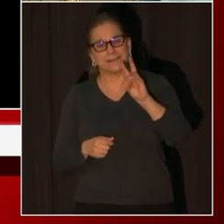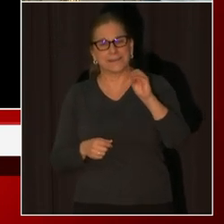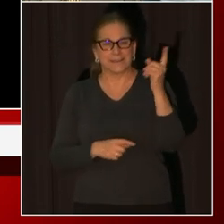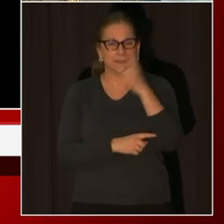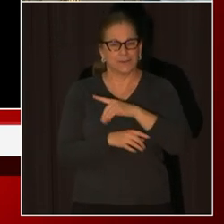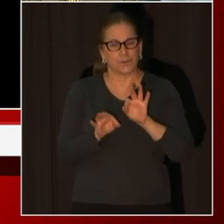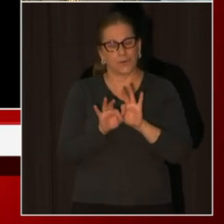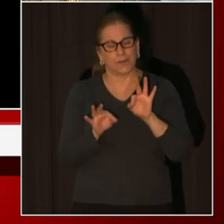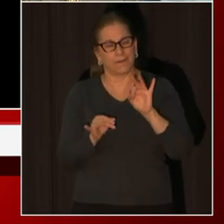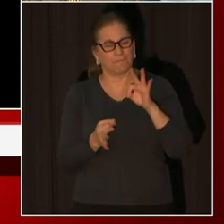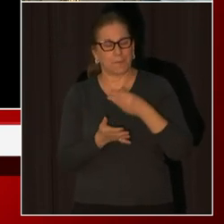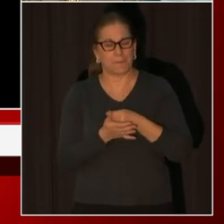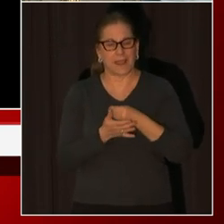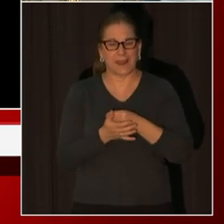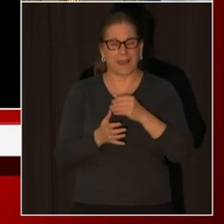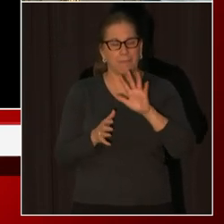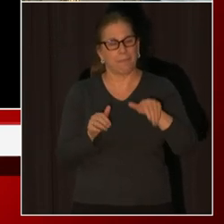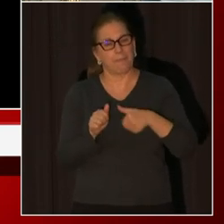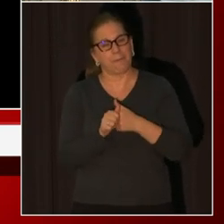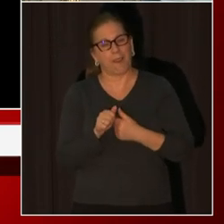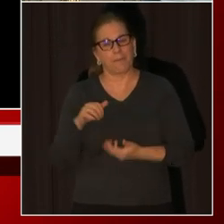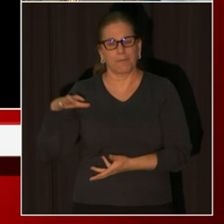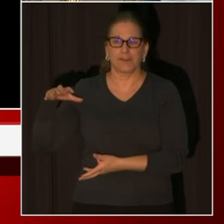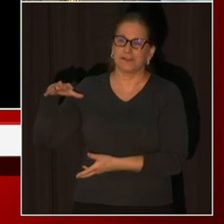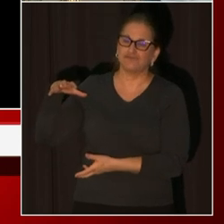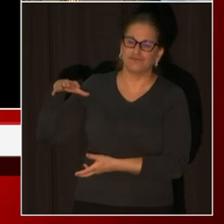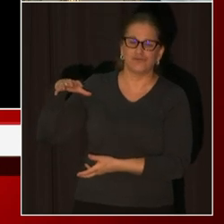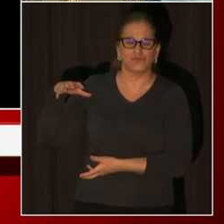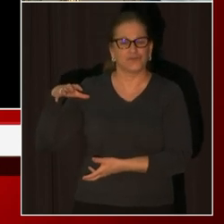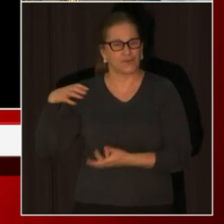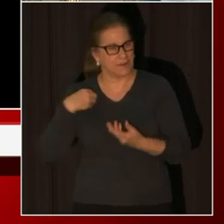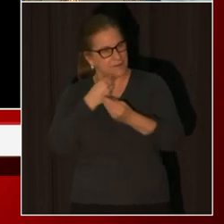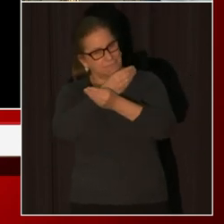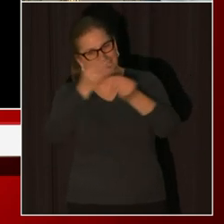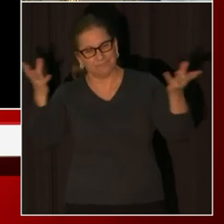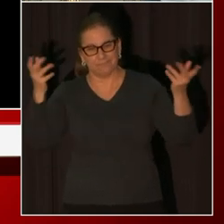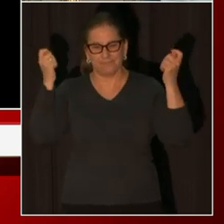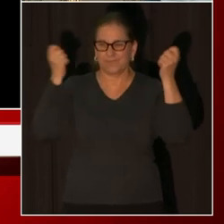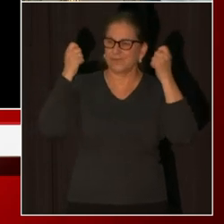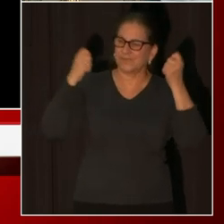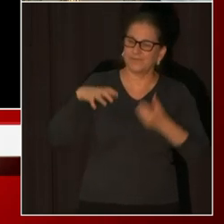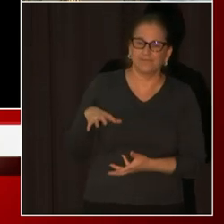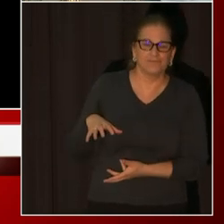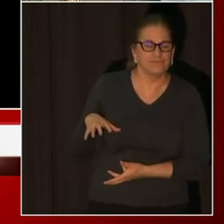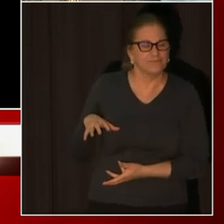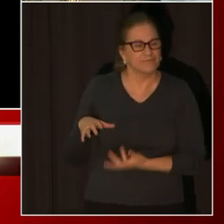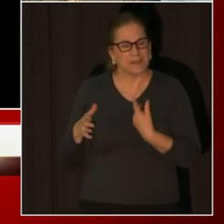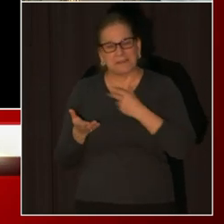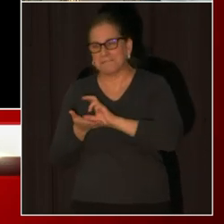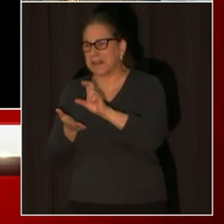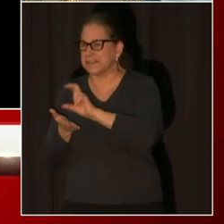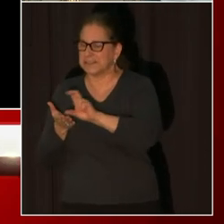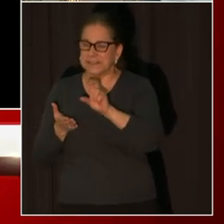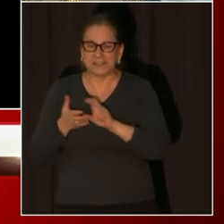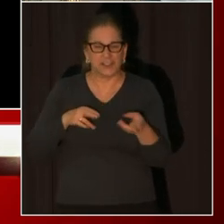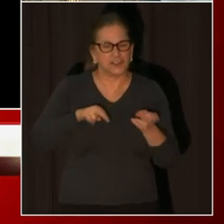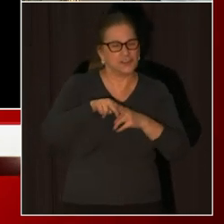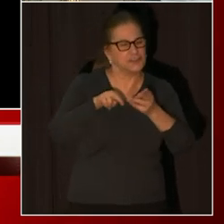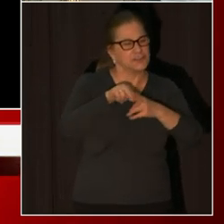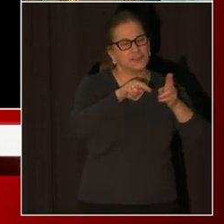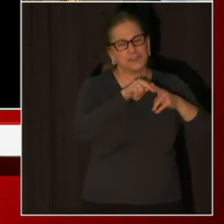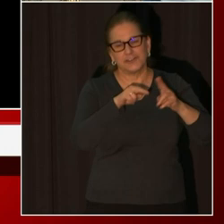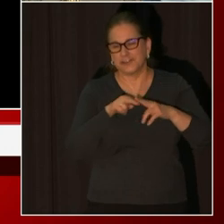everybody know that we were managing our resources appropriately and investing in the things that was making our city